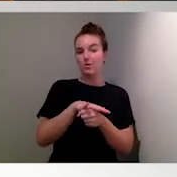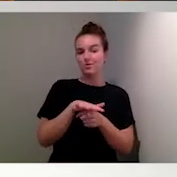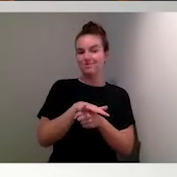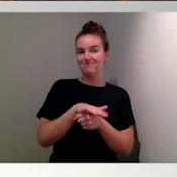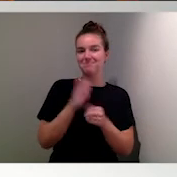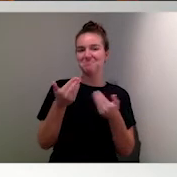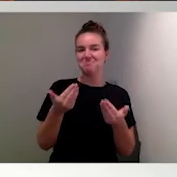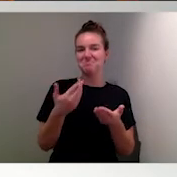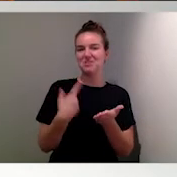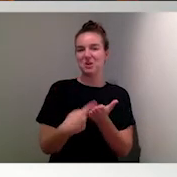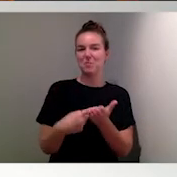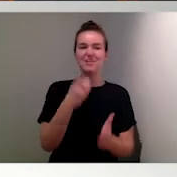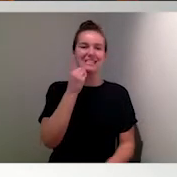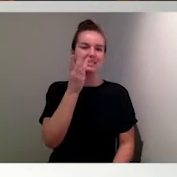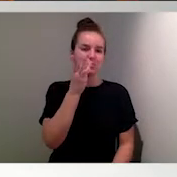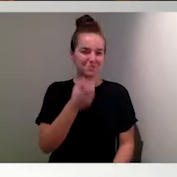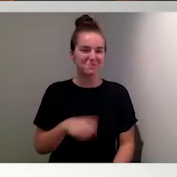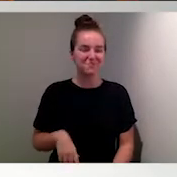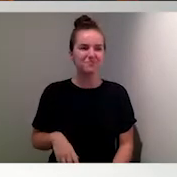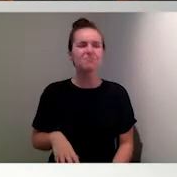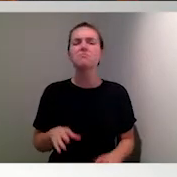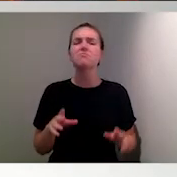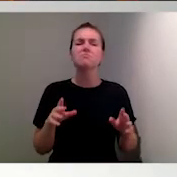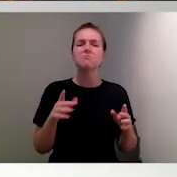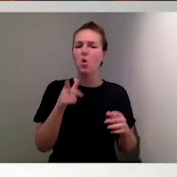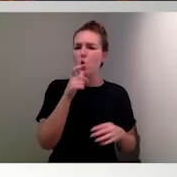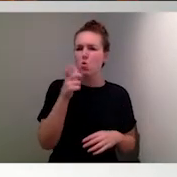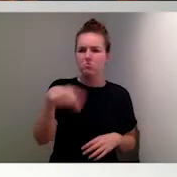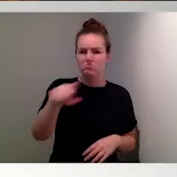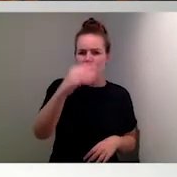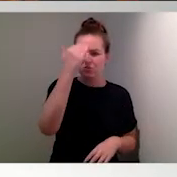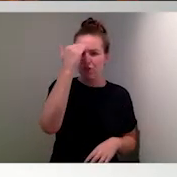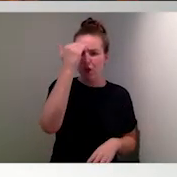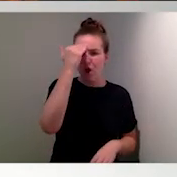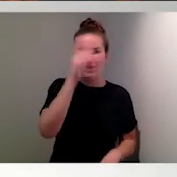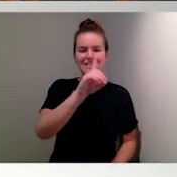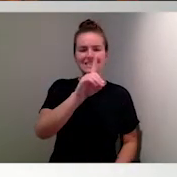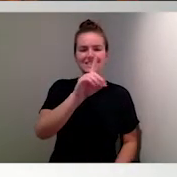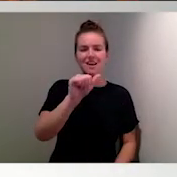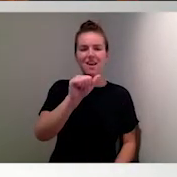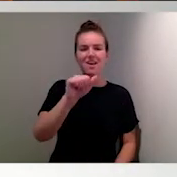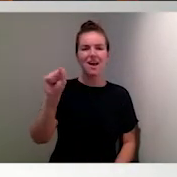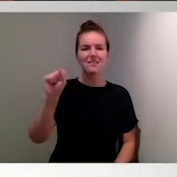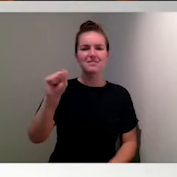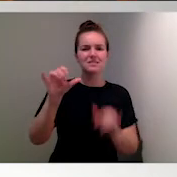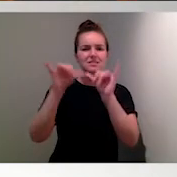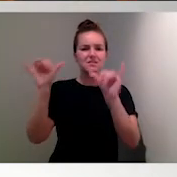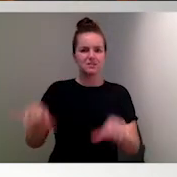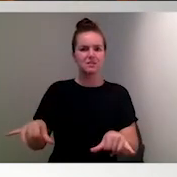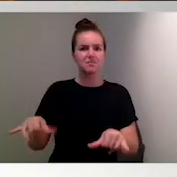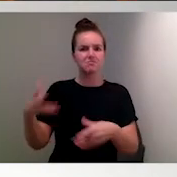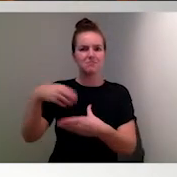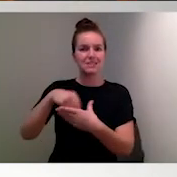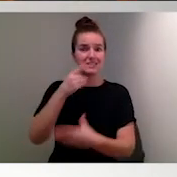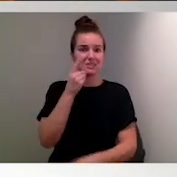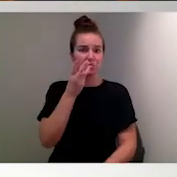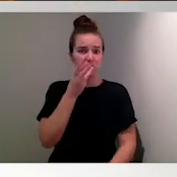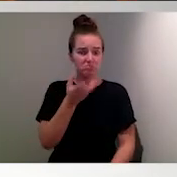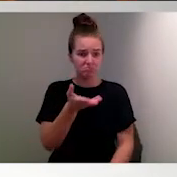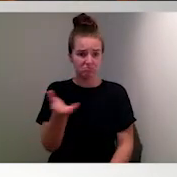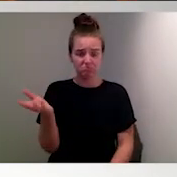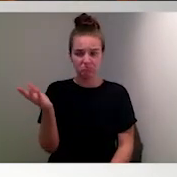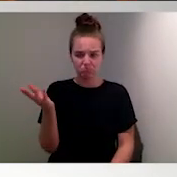who here is familiar with the DAS system at Disney? Well, let me tell you a little bit about it, and since about half of you